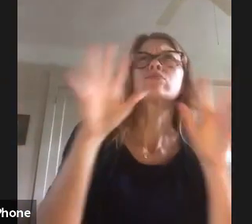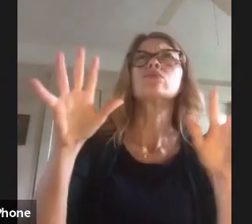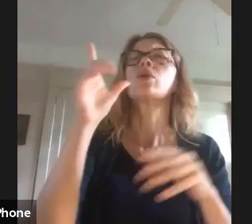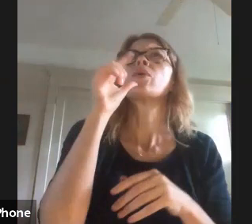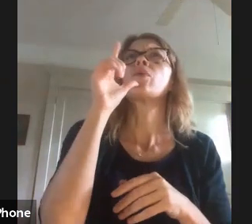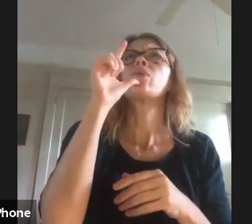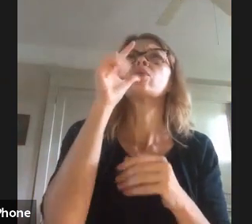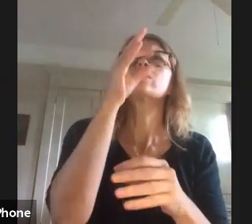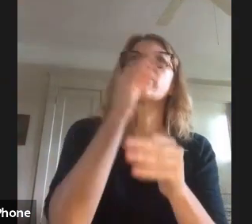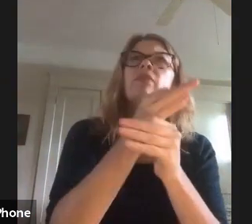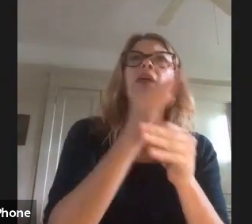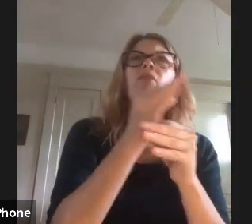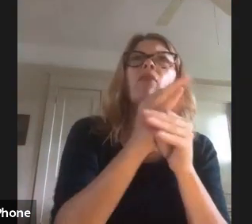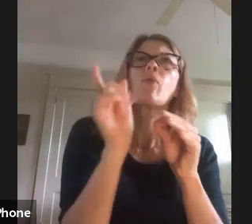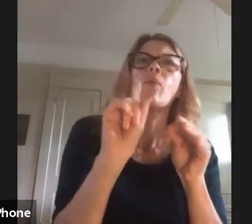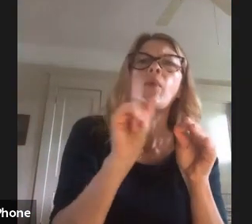us.